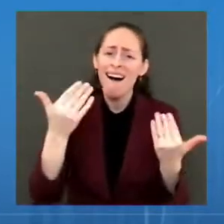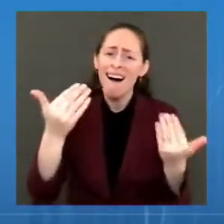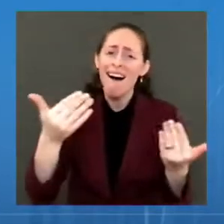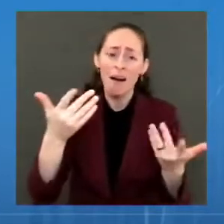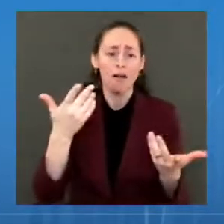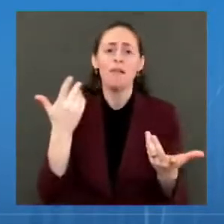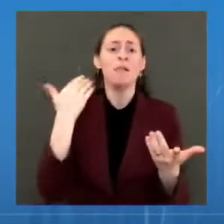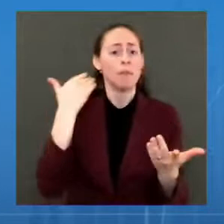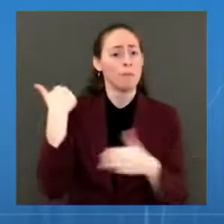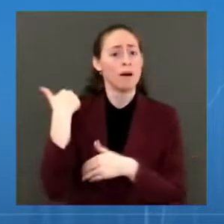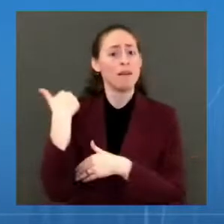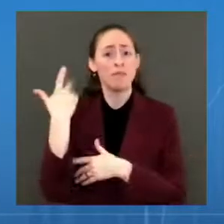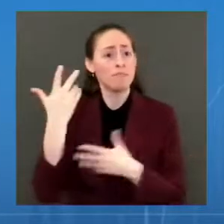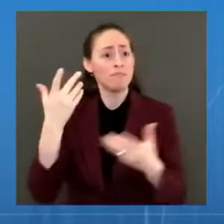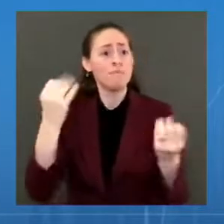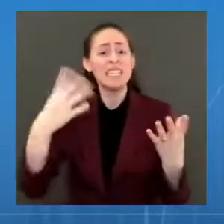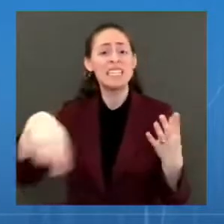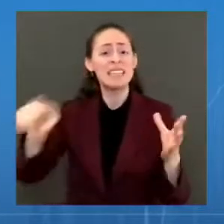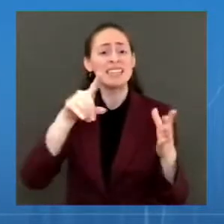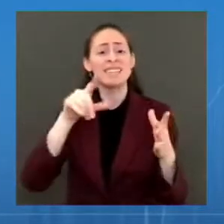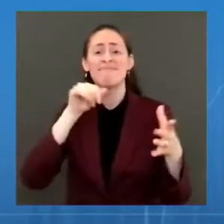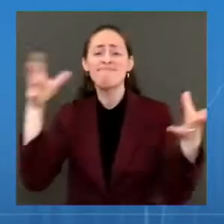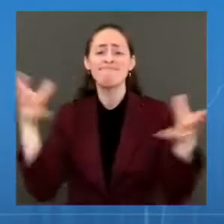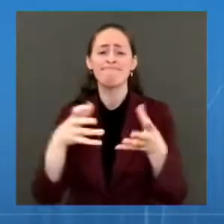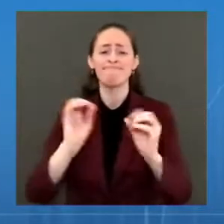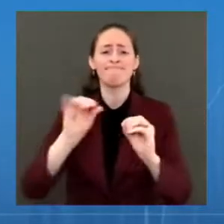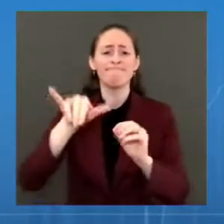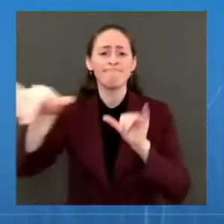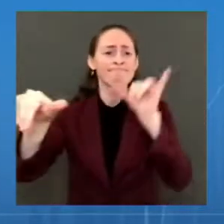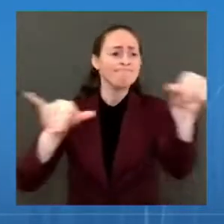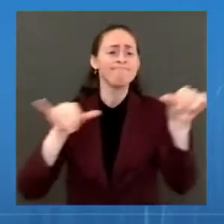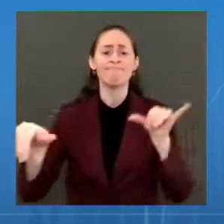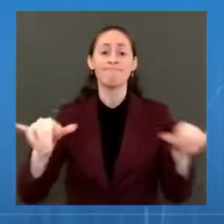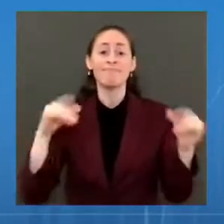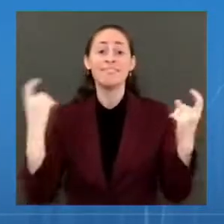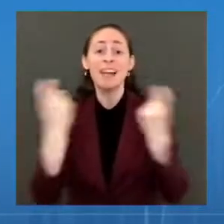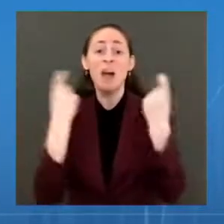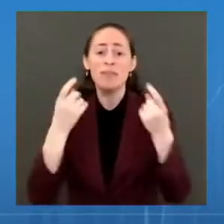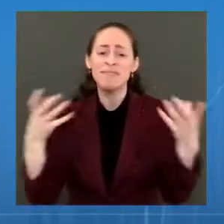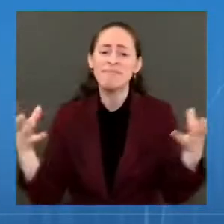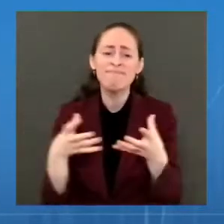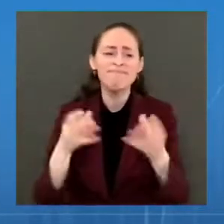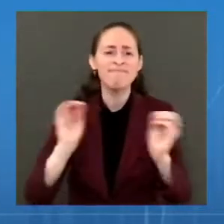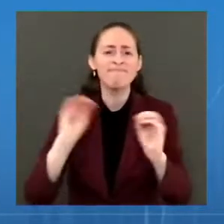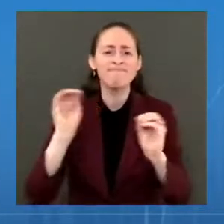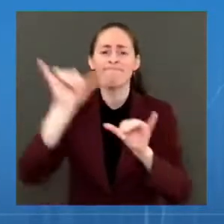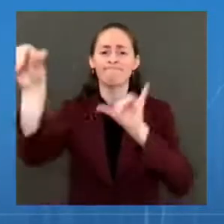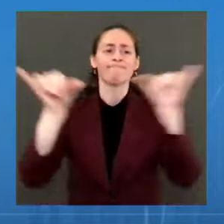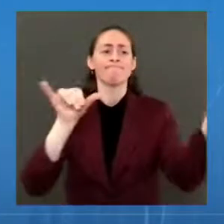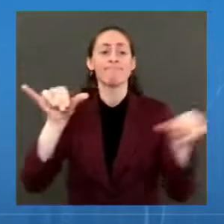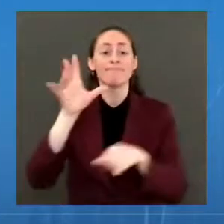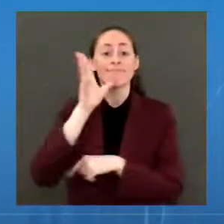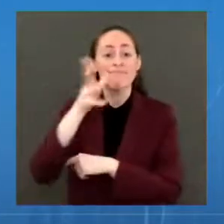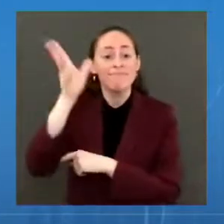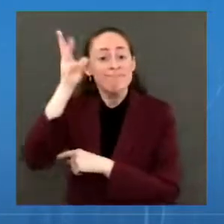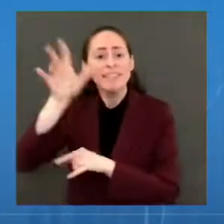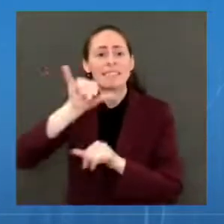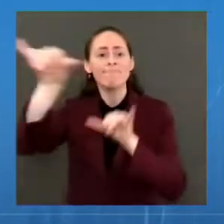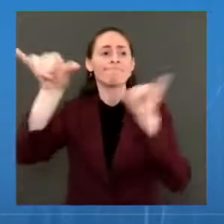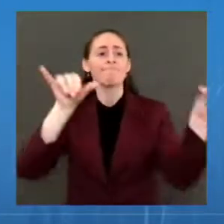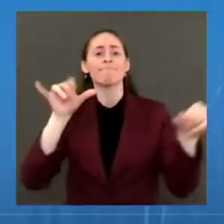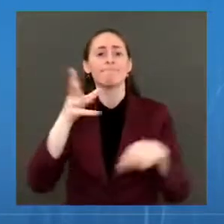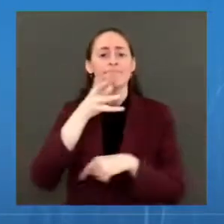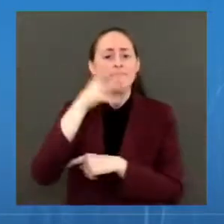not gather, and celebrations went without parents, grandparents, aunts, uncles, and cousins. This year, I'm